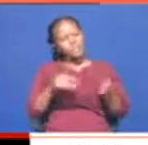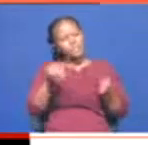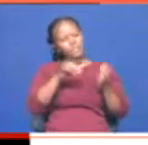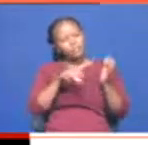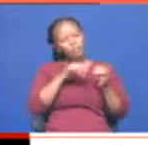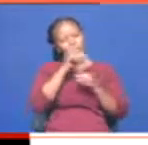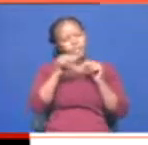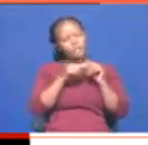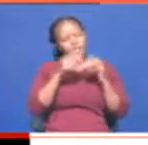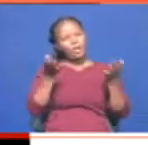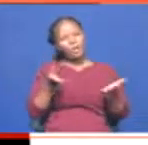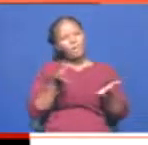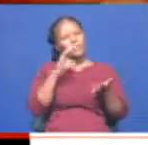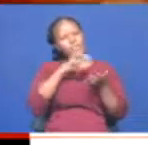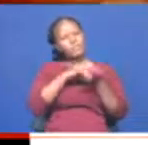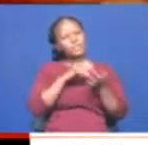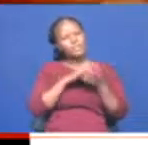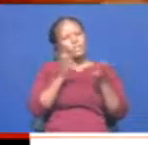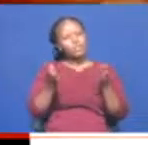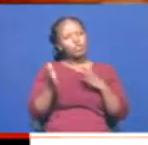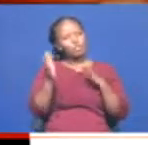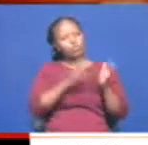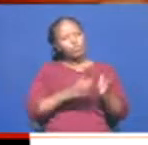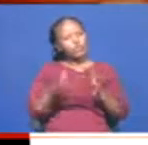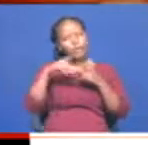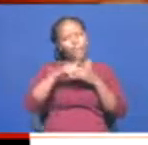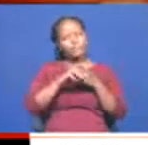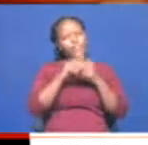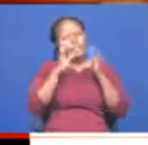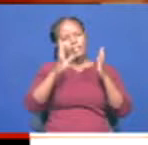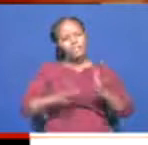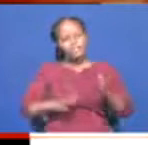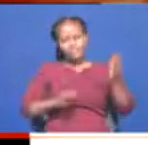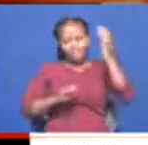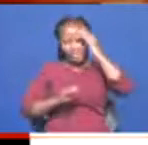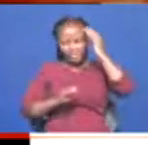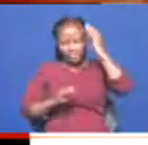of aligning the engineering education to